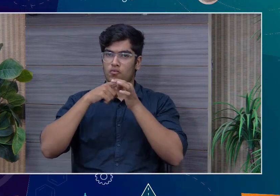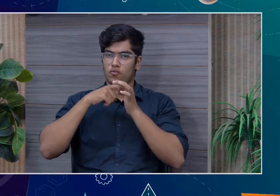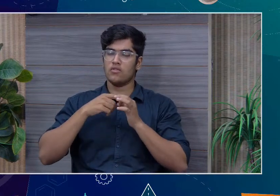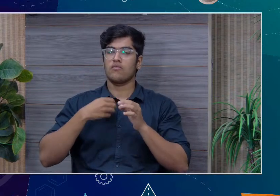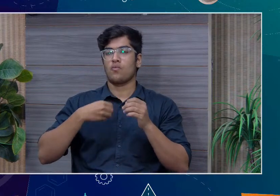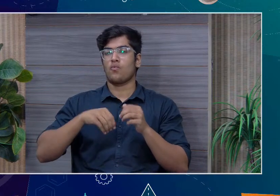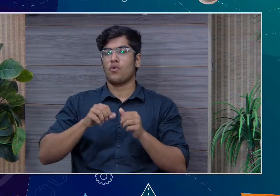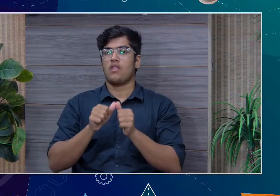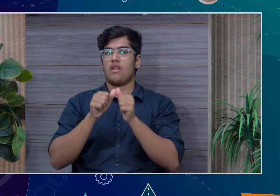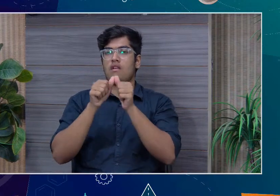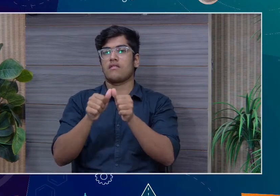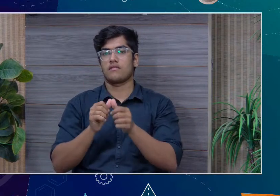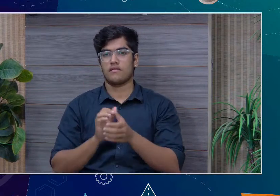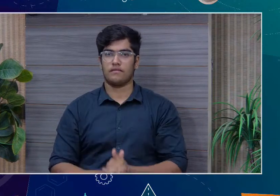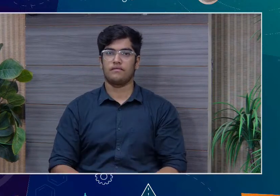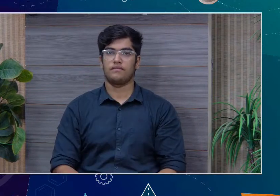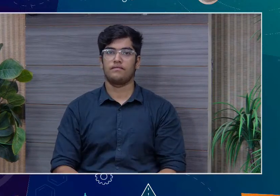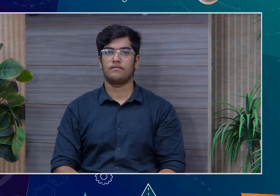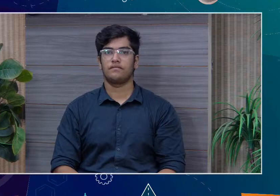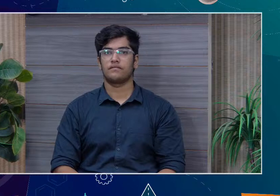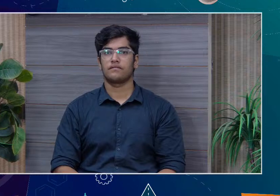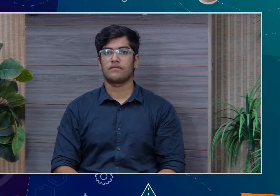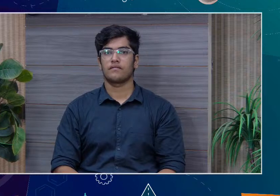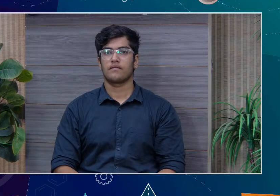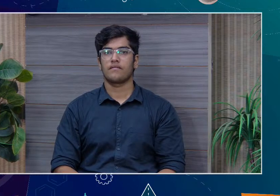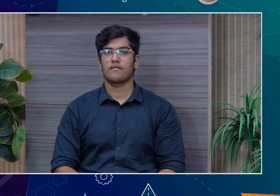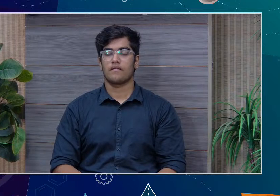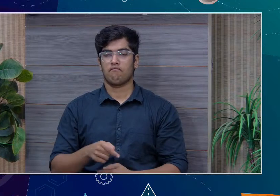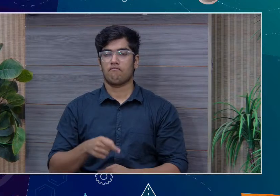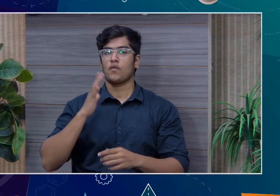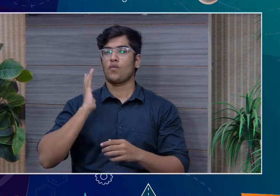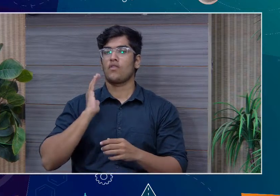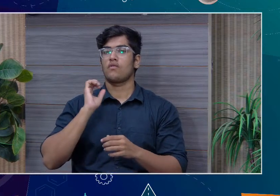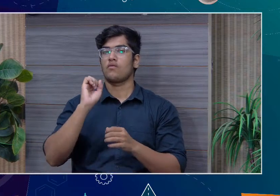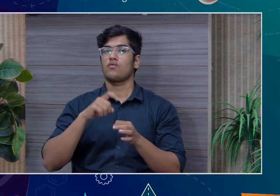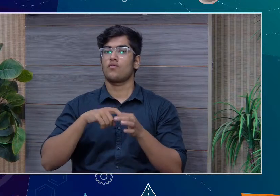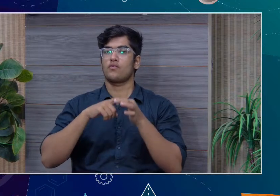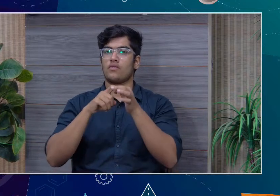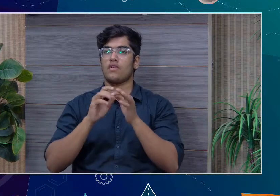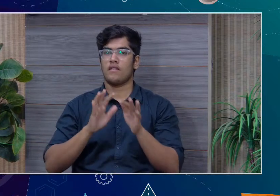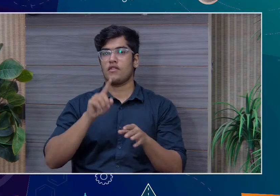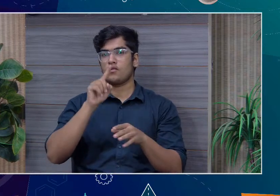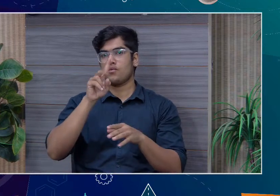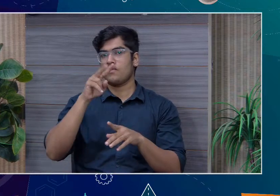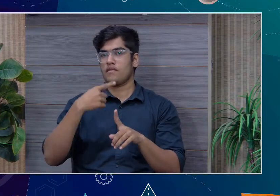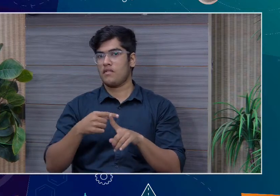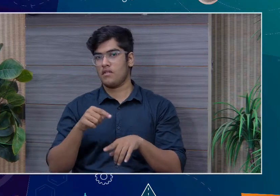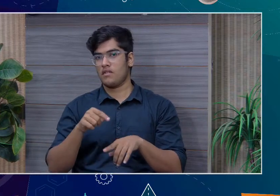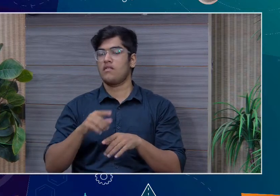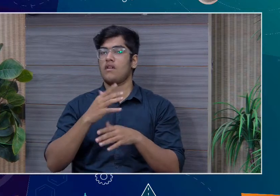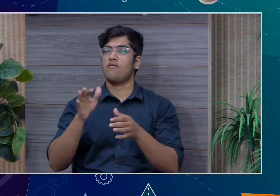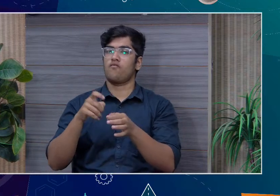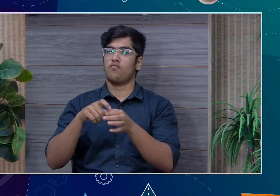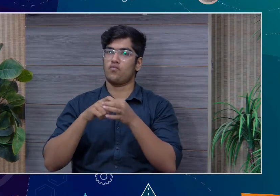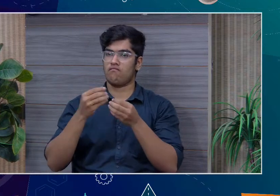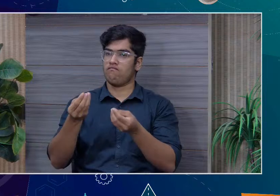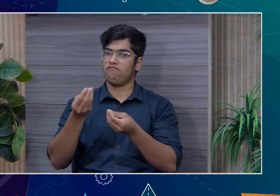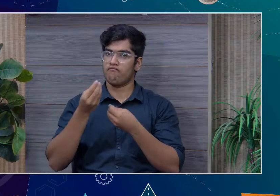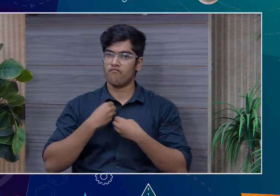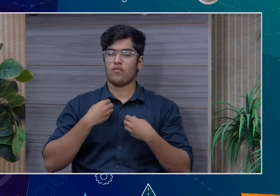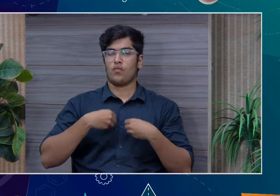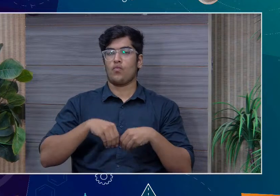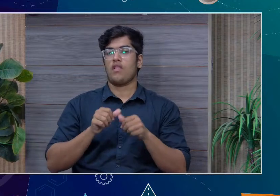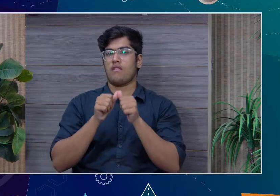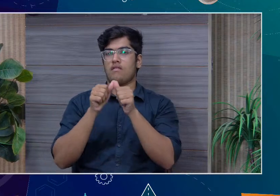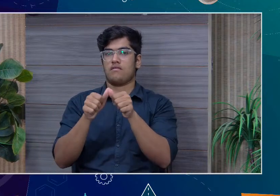queries and share them with us. So we'll wait for your questions till 12:30. We have got a lot of time. Let's start this discussion and